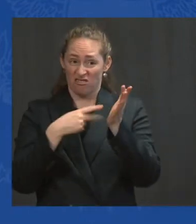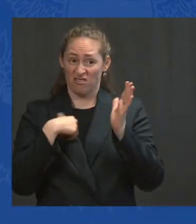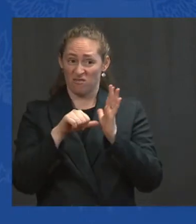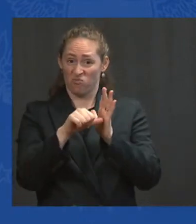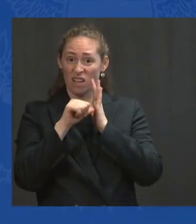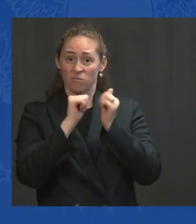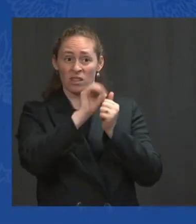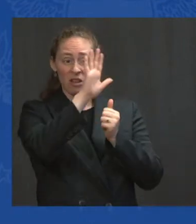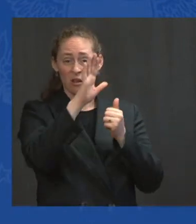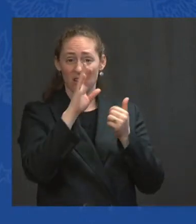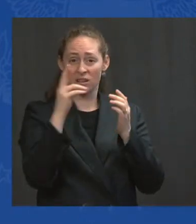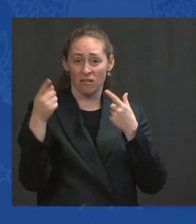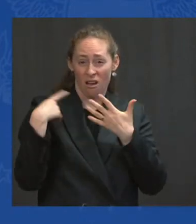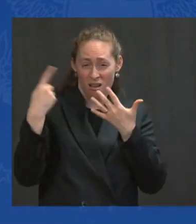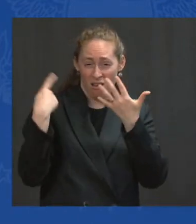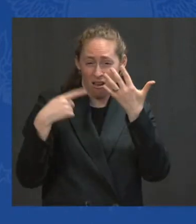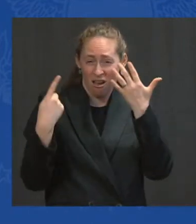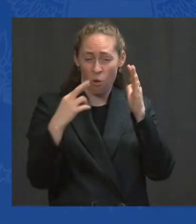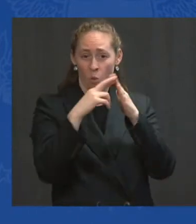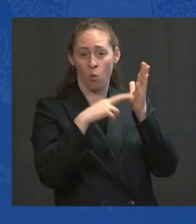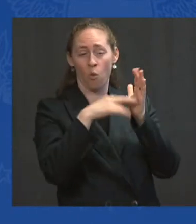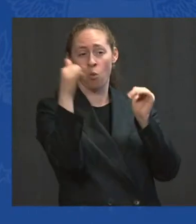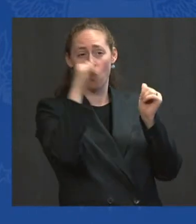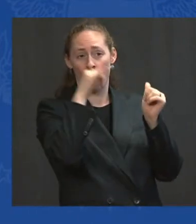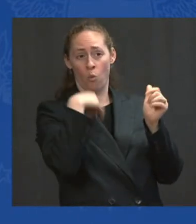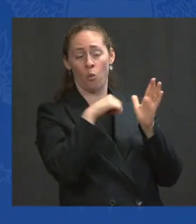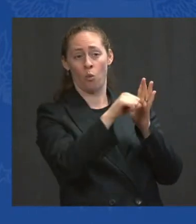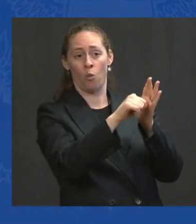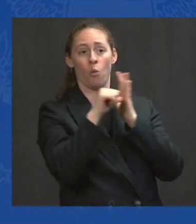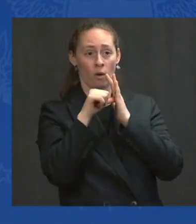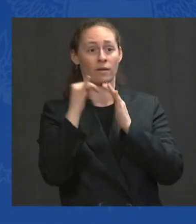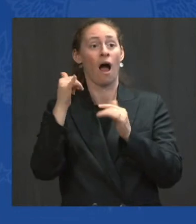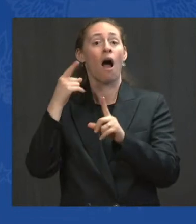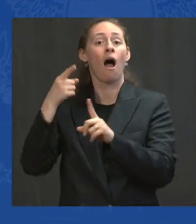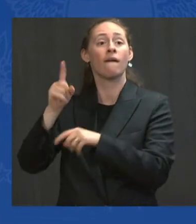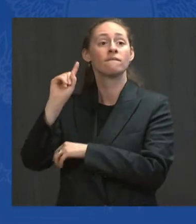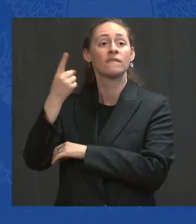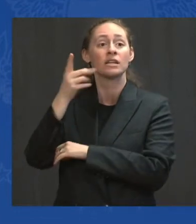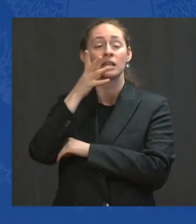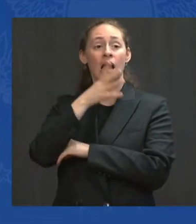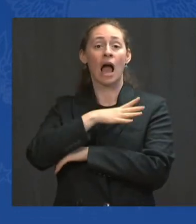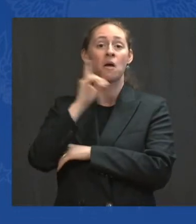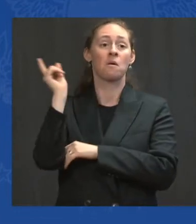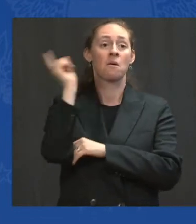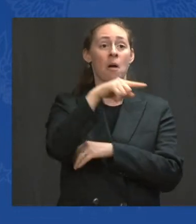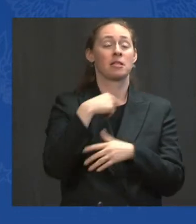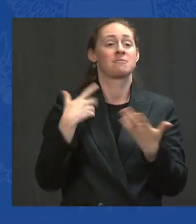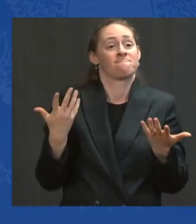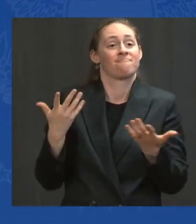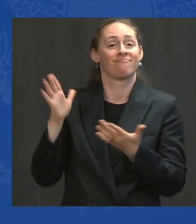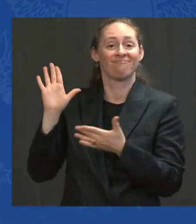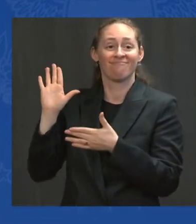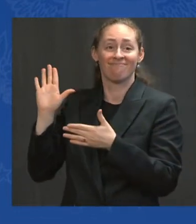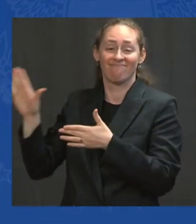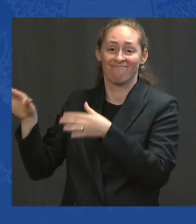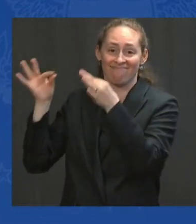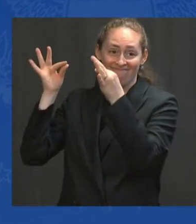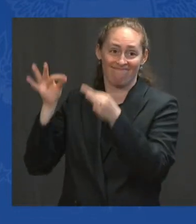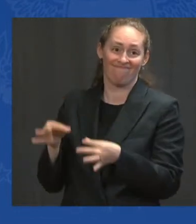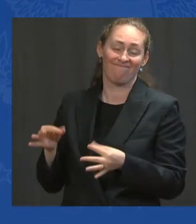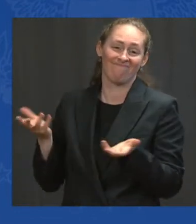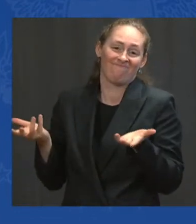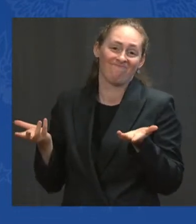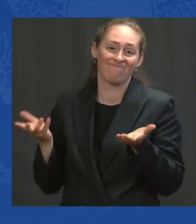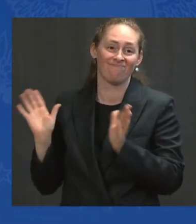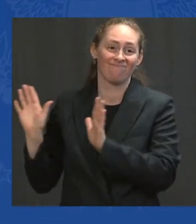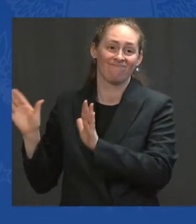it. The question about the First Lady going there, I mean, I think that's going to be up to the First Lady. I believe that there's no reason